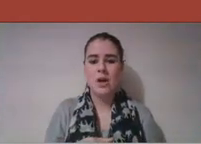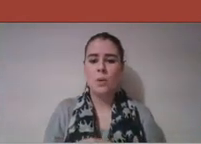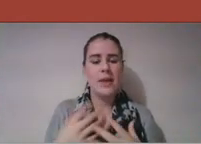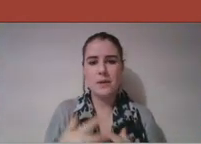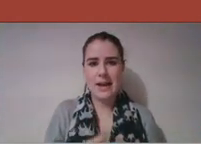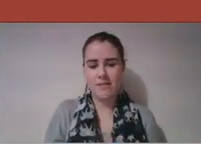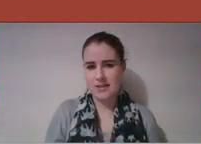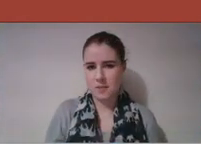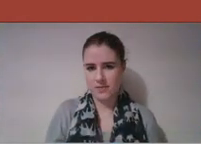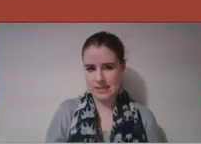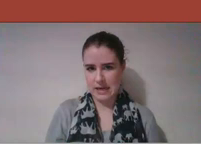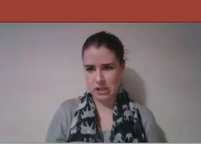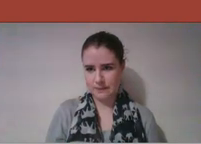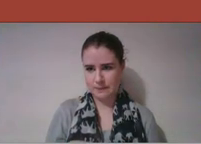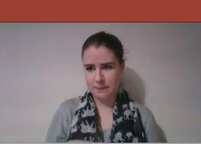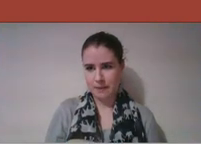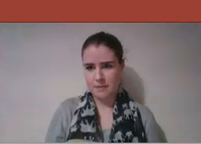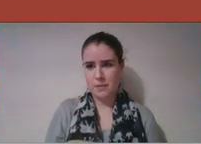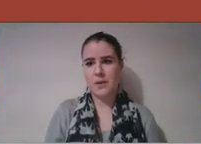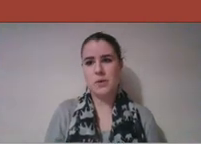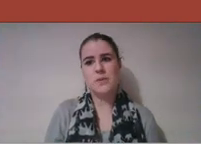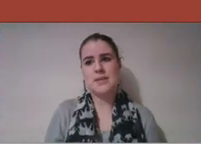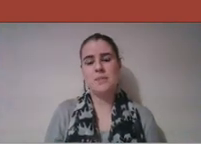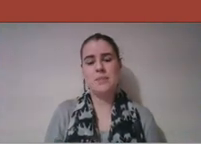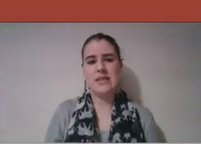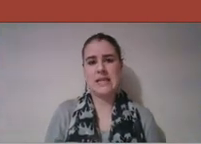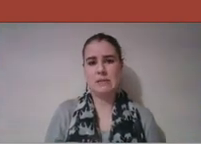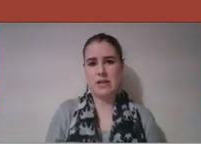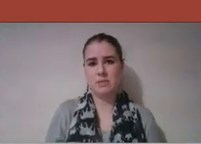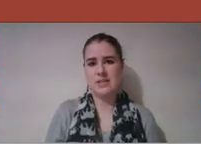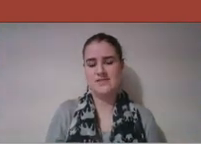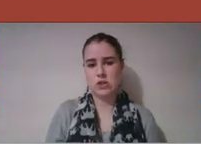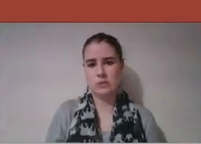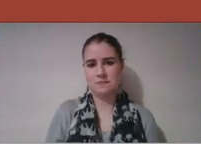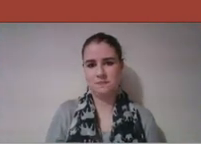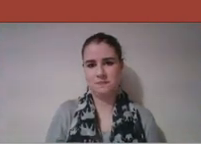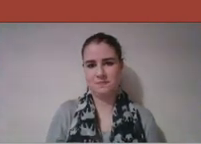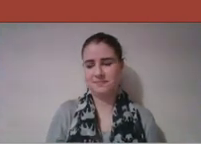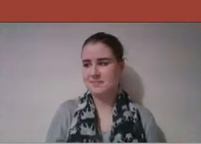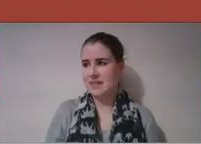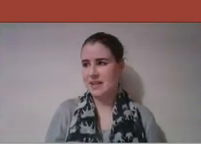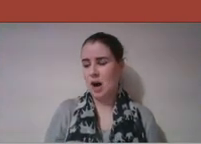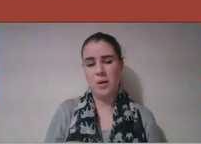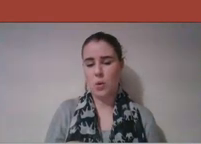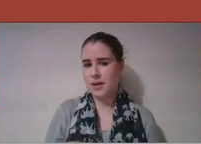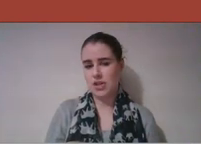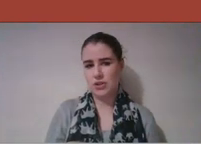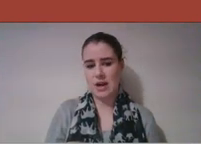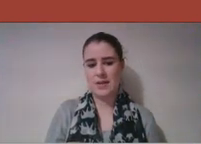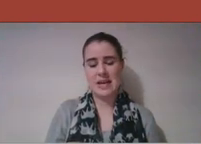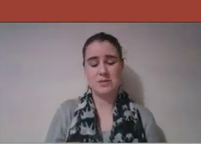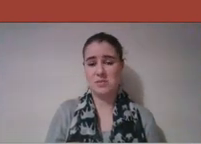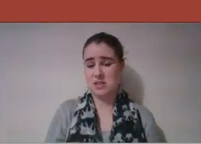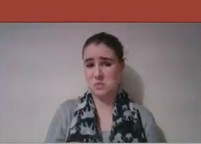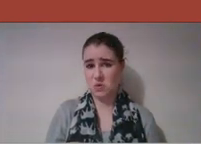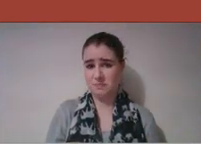in. Well, they wouldn't have that type of insulation, but what they would do is they would bury the dead people in the floor. I'm not quite sure